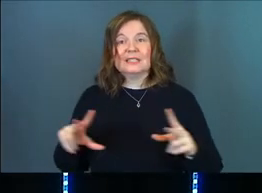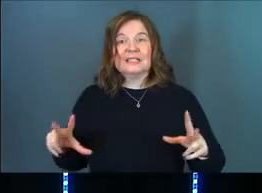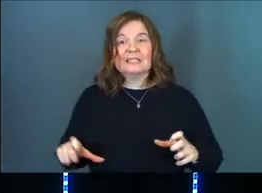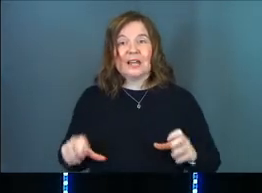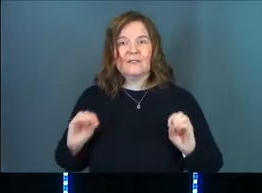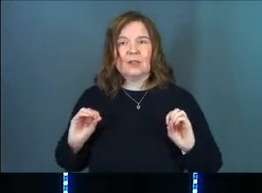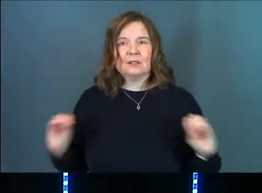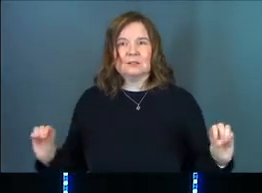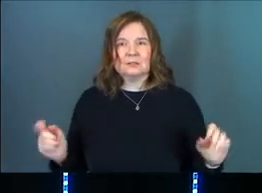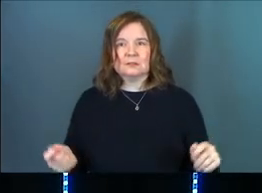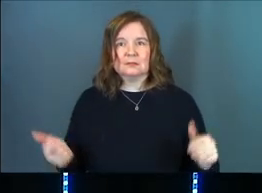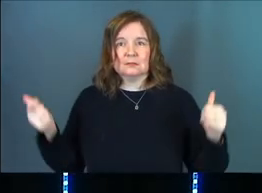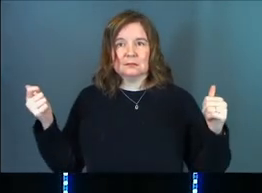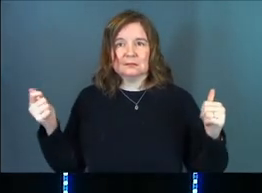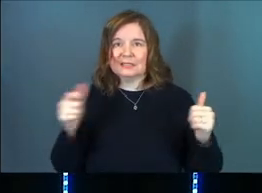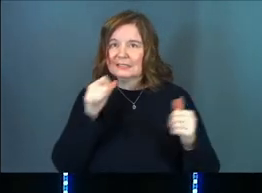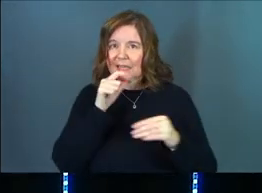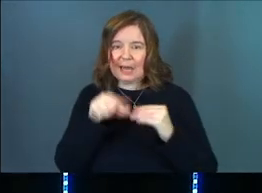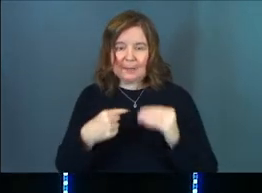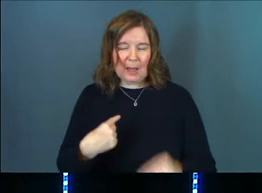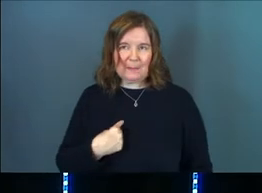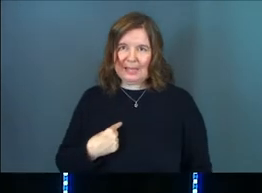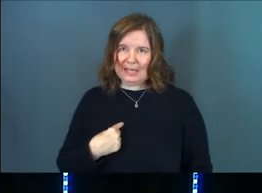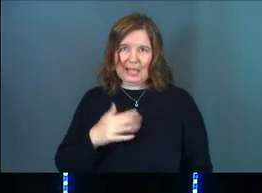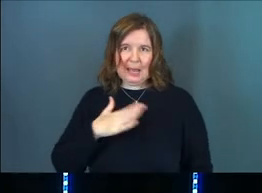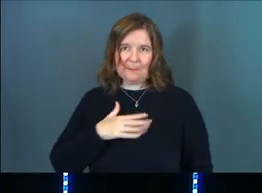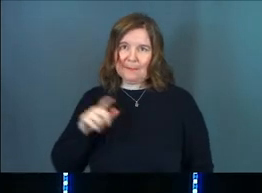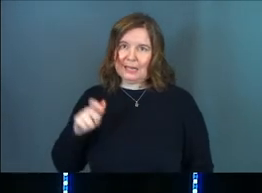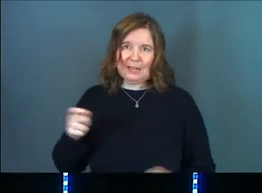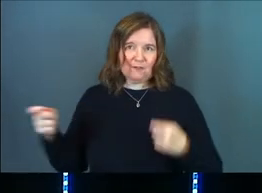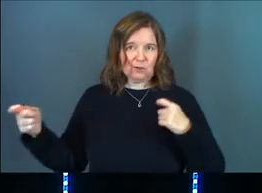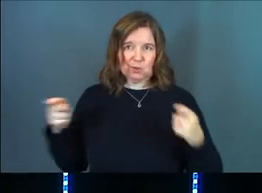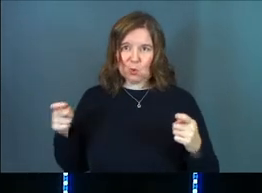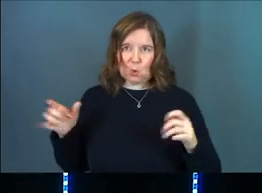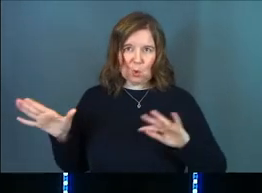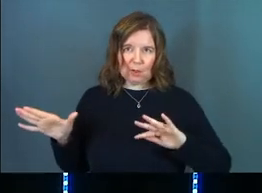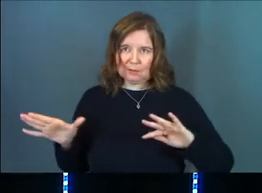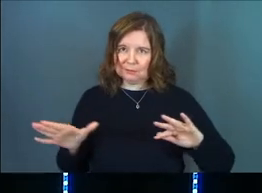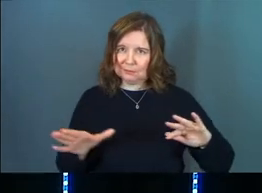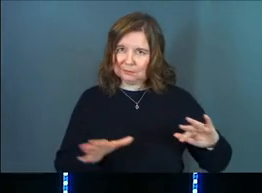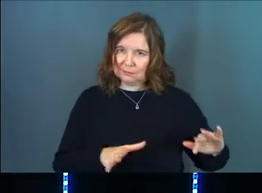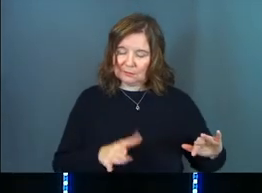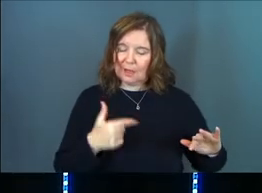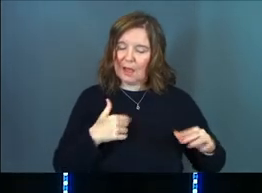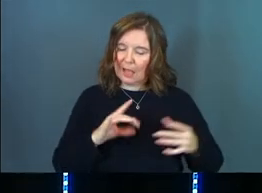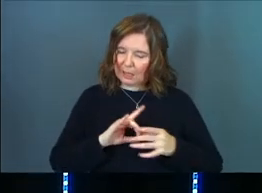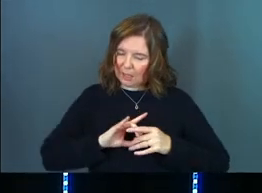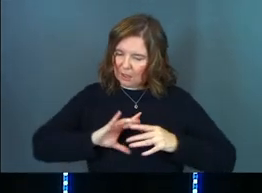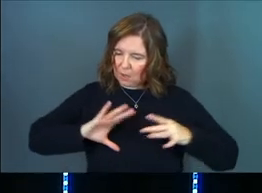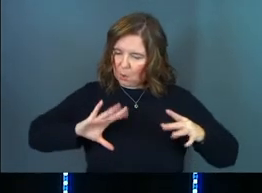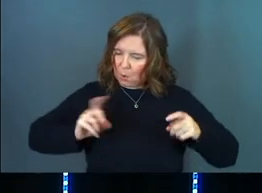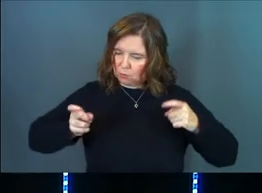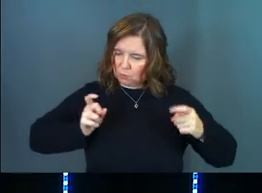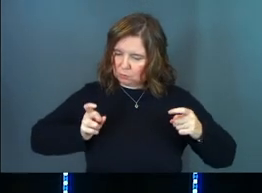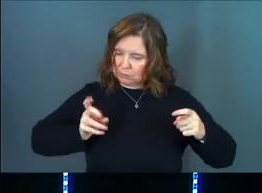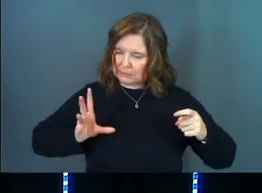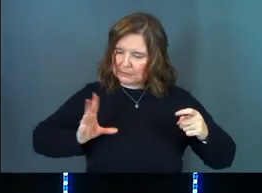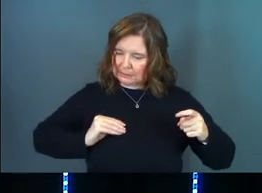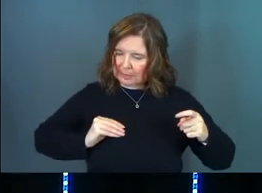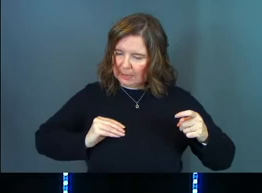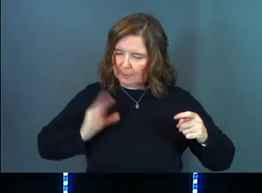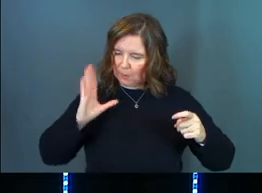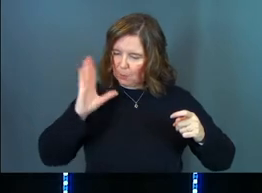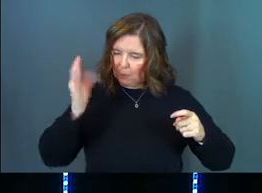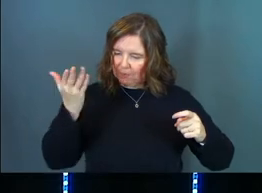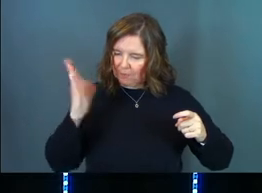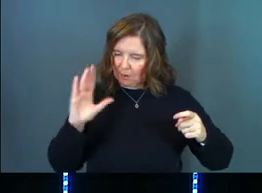selfless. It's not about me and my need for control, Peter. I can let go of control and I can accept the will of